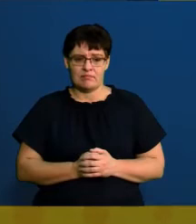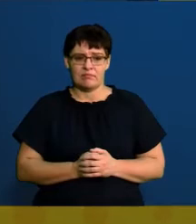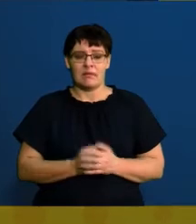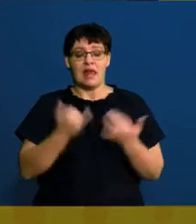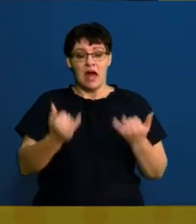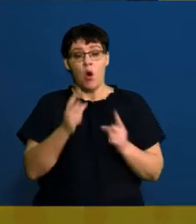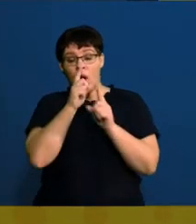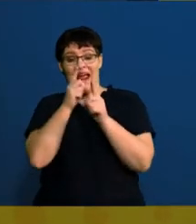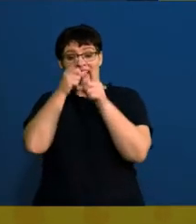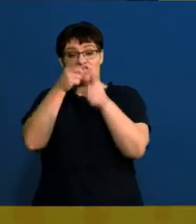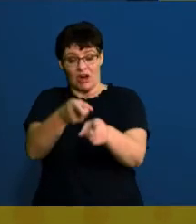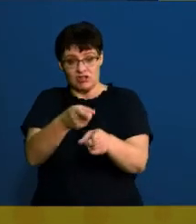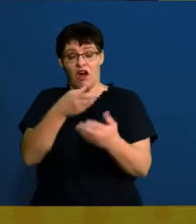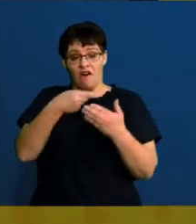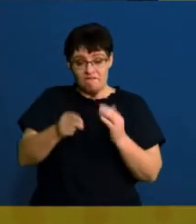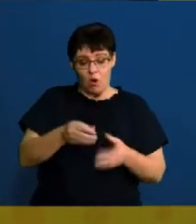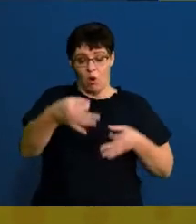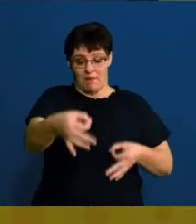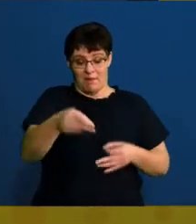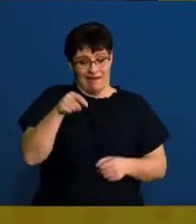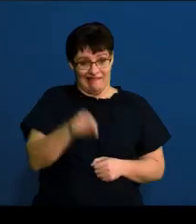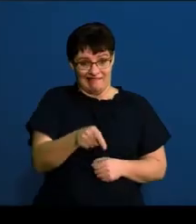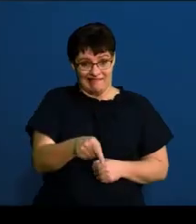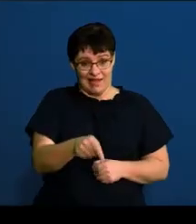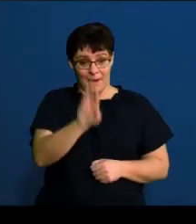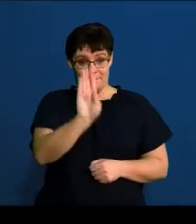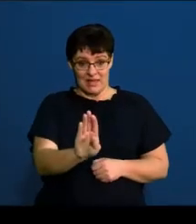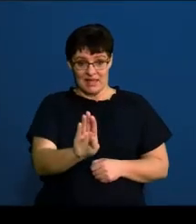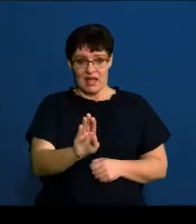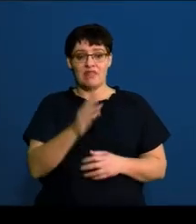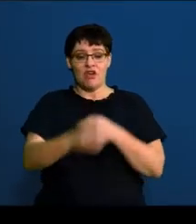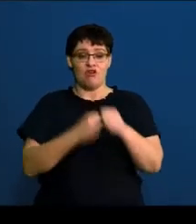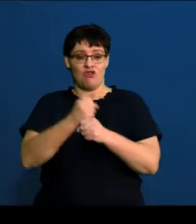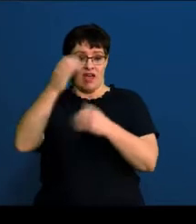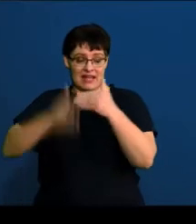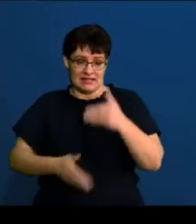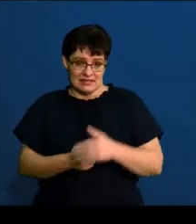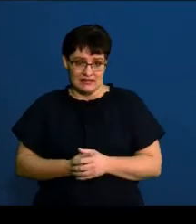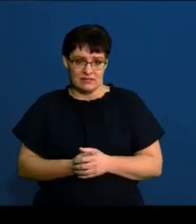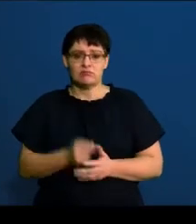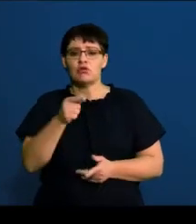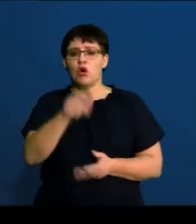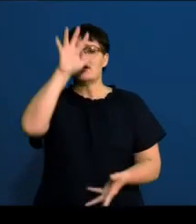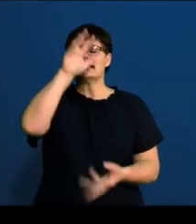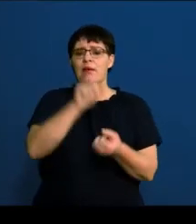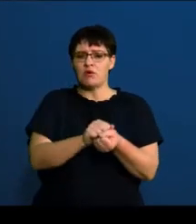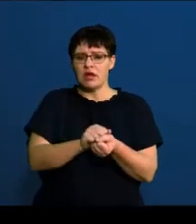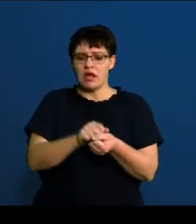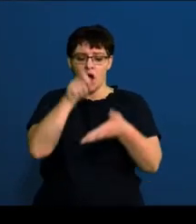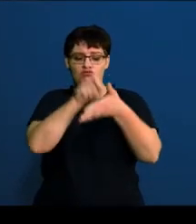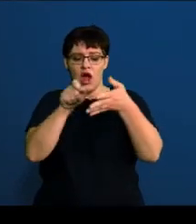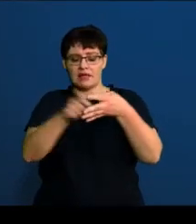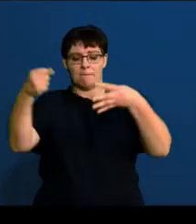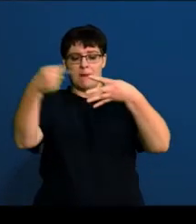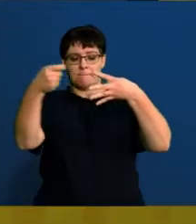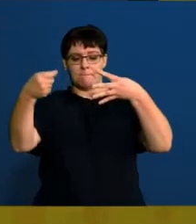actual instructions that you will find in your question paper at the end of the year. So, your summary must be written in point